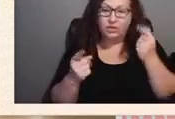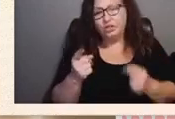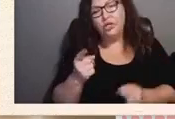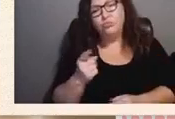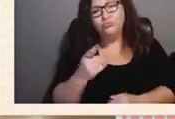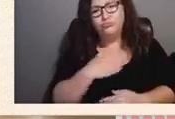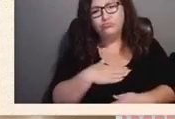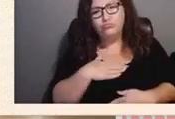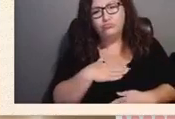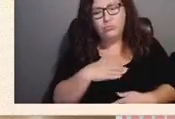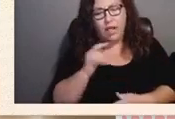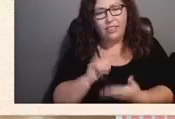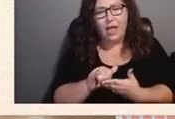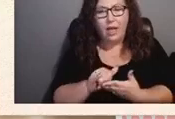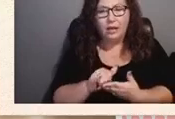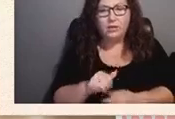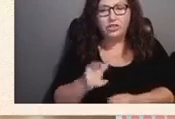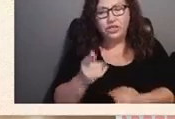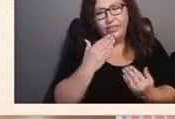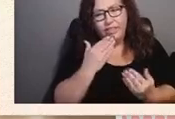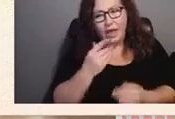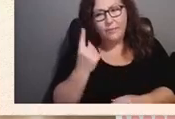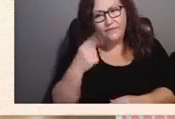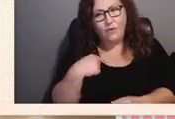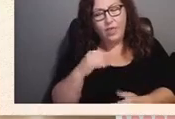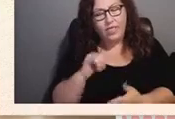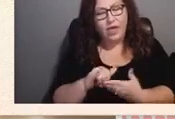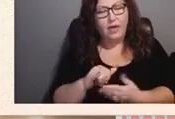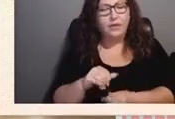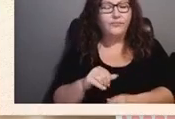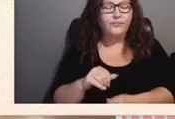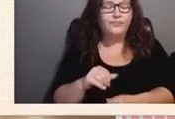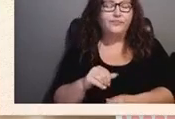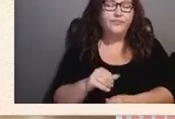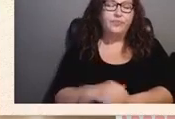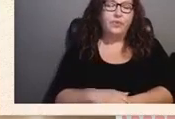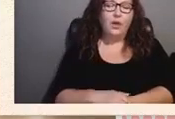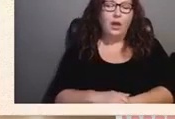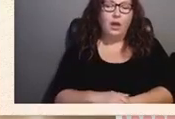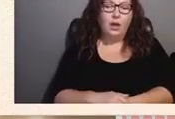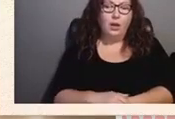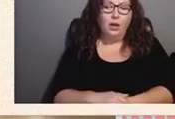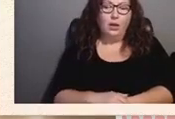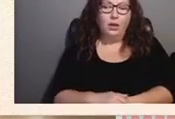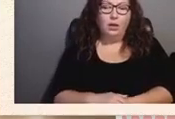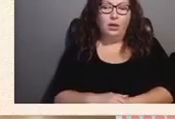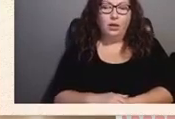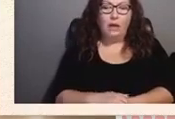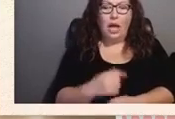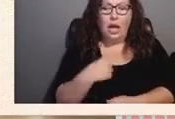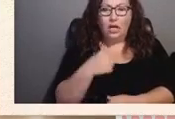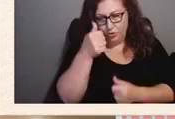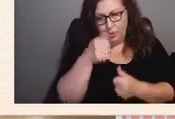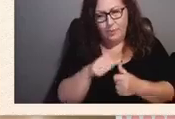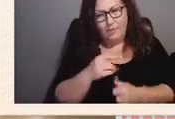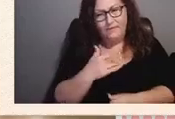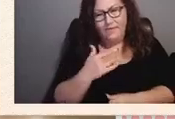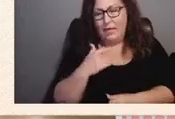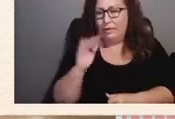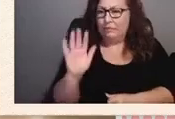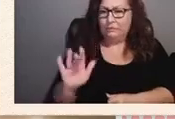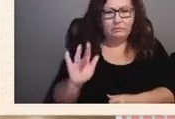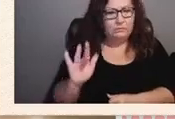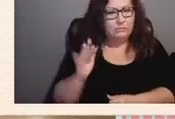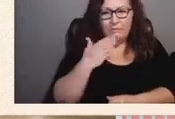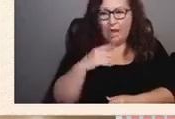it. She thanked me for it afterwards. But I just remember feeling so bad for her and